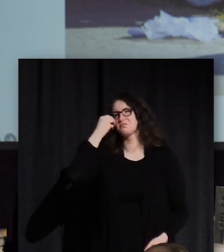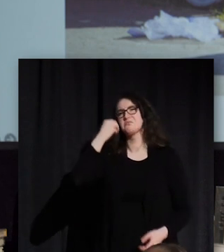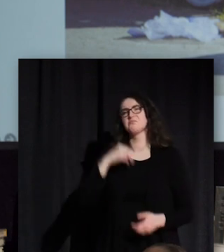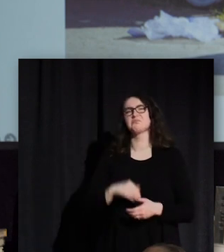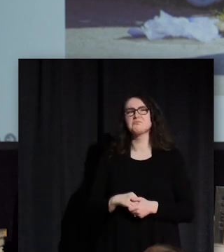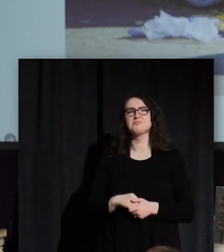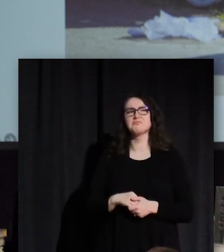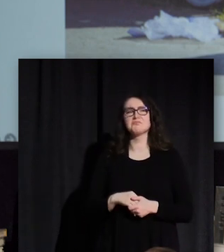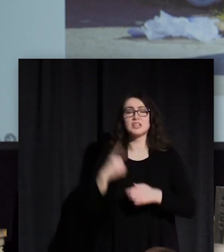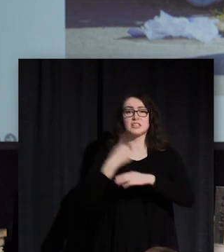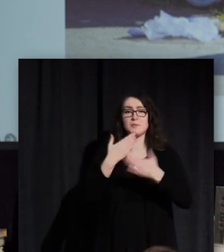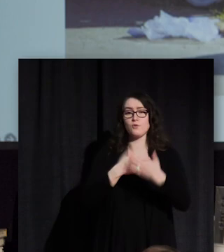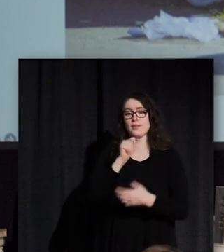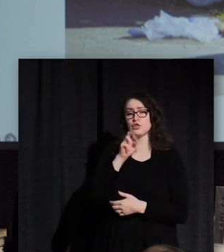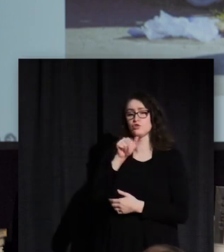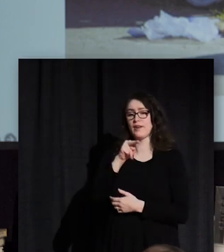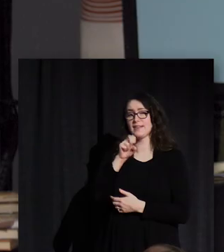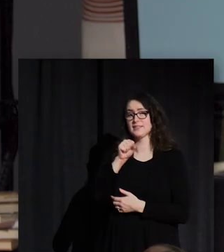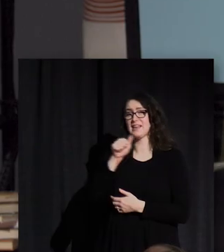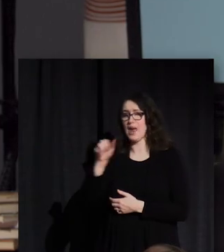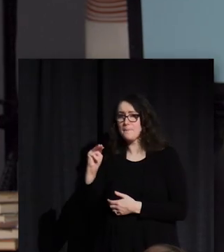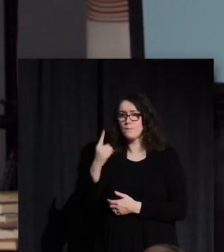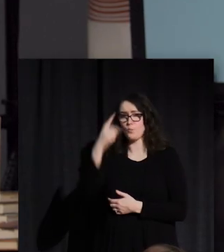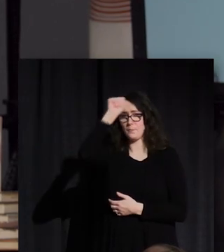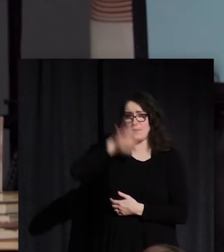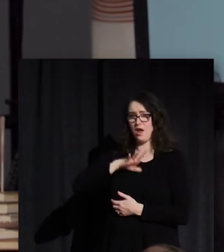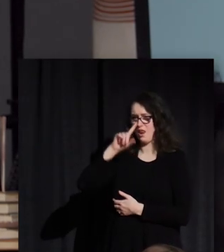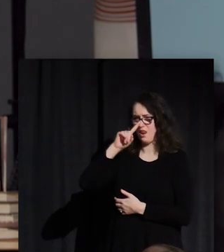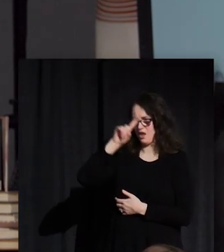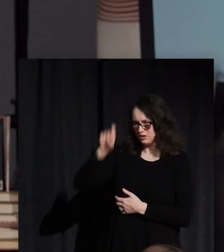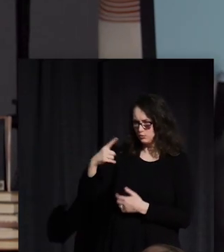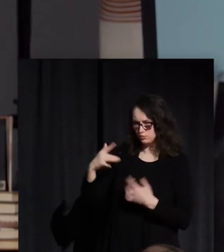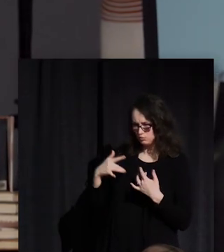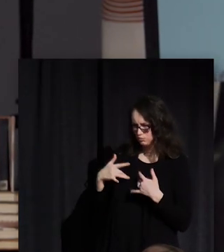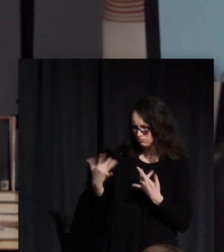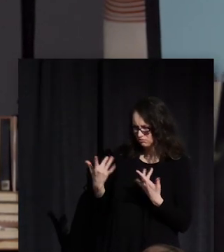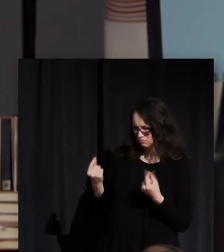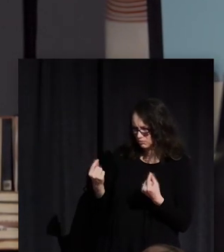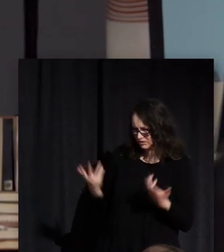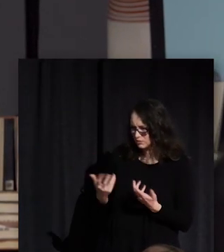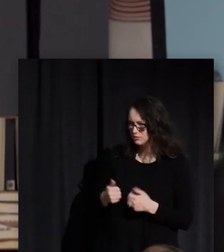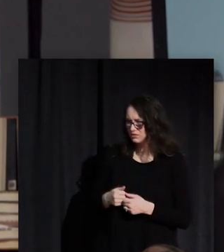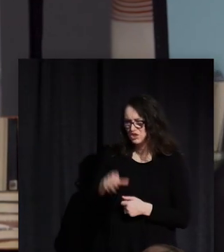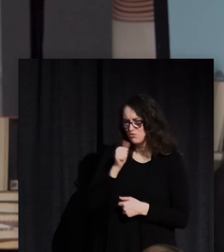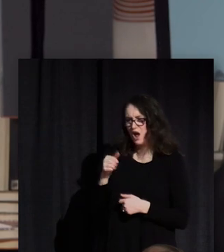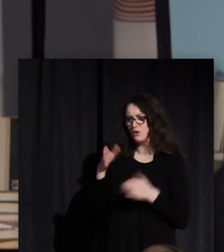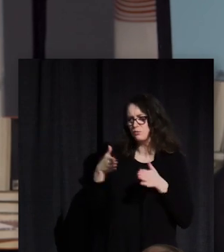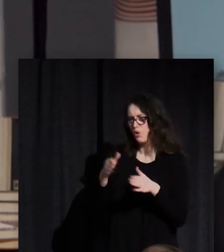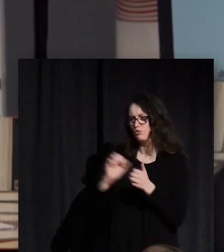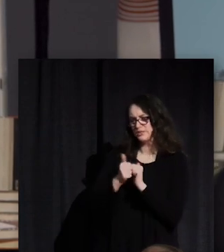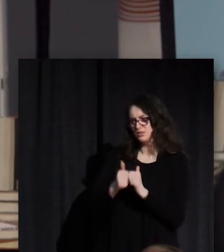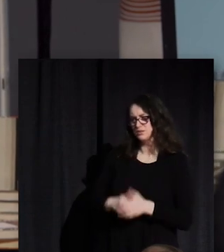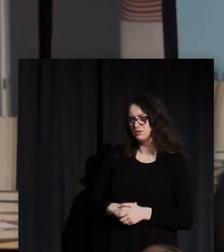On the day before the Trans Am, a racer asked me what I was doing there. He told me I wasn't a road racer. And then on day 5 of the